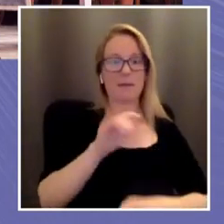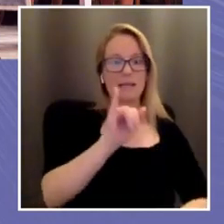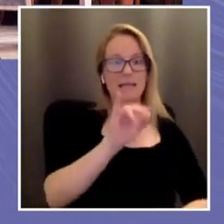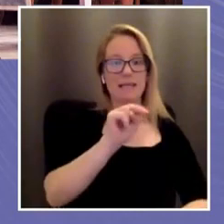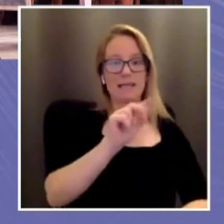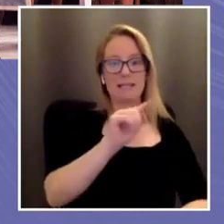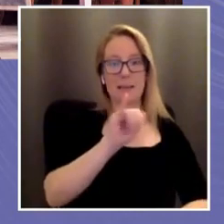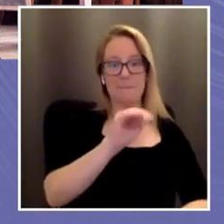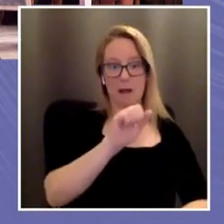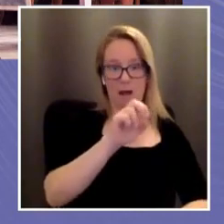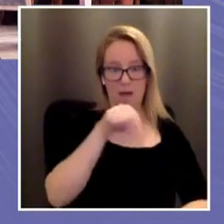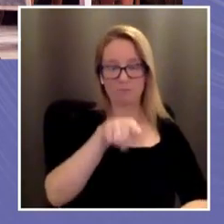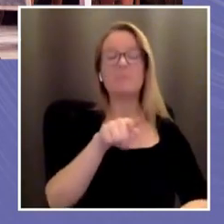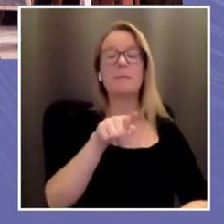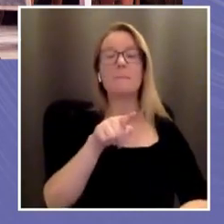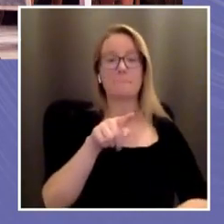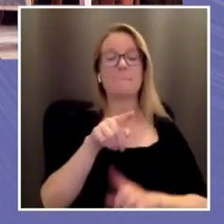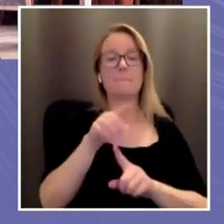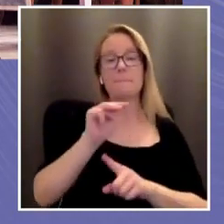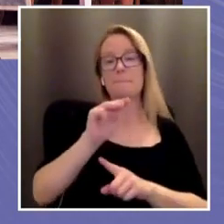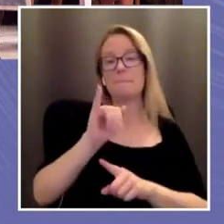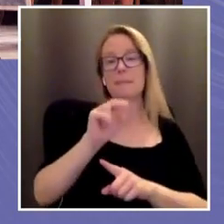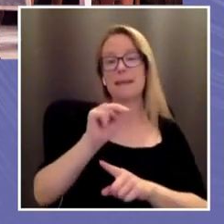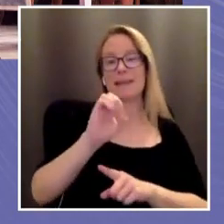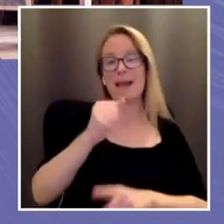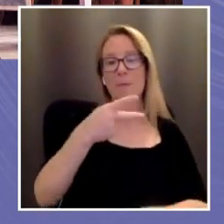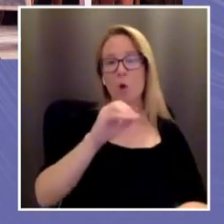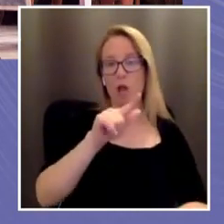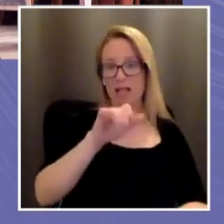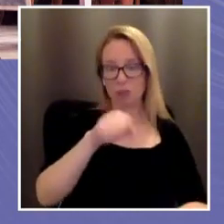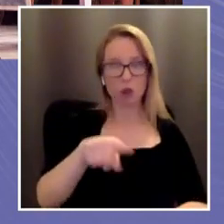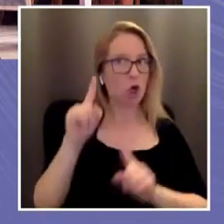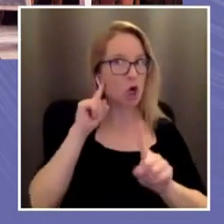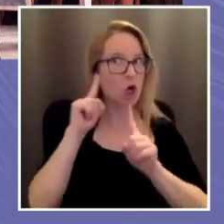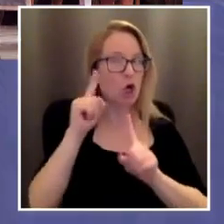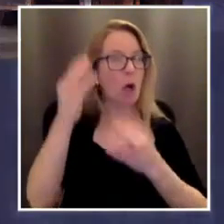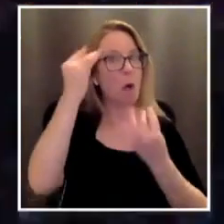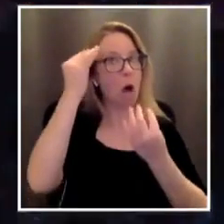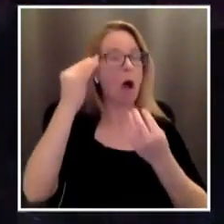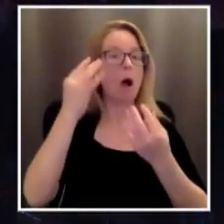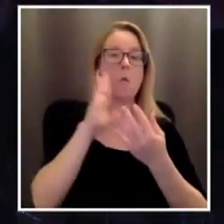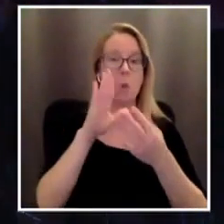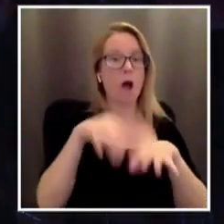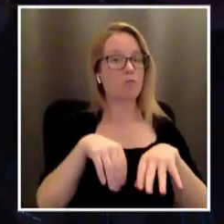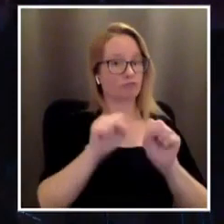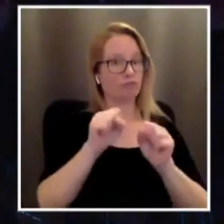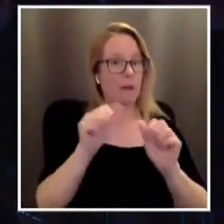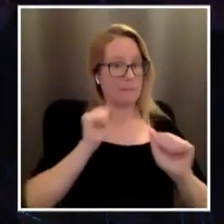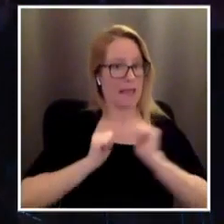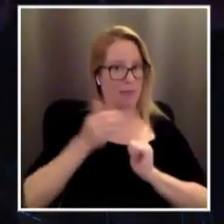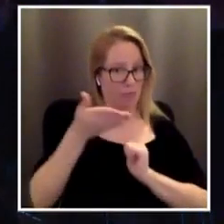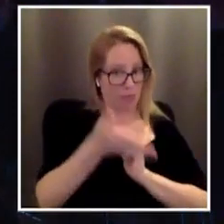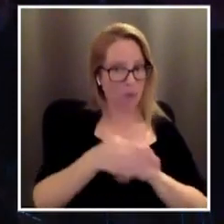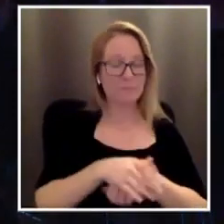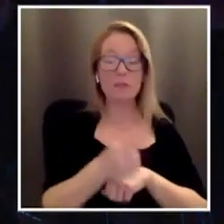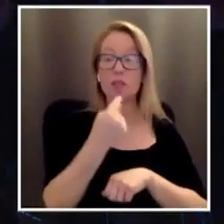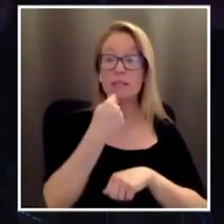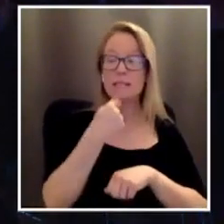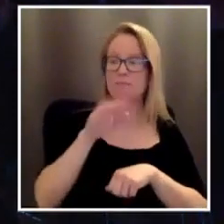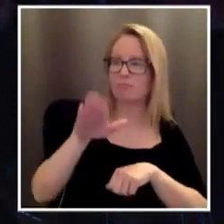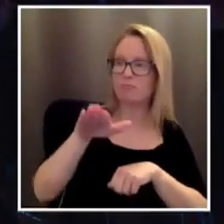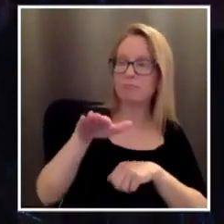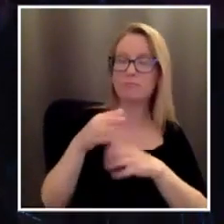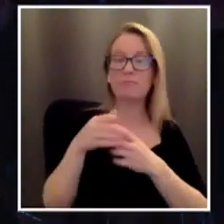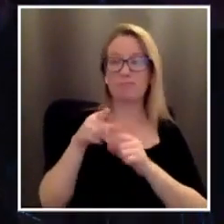was in Minneapolis. She heard that they were thinking of doing a play in Minneapolis, and she said to me,